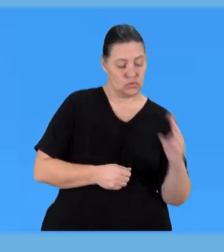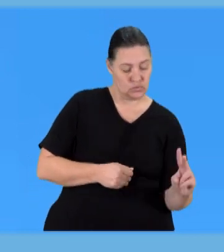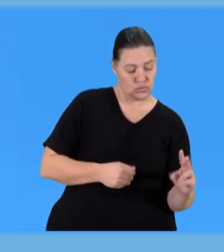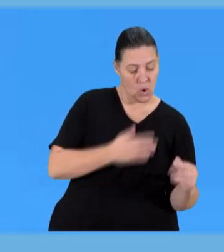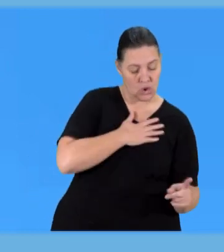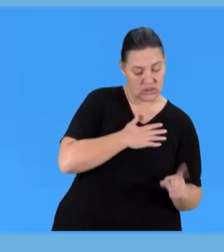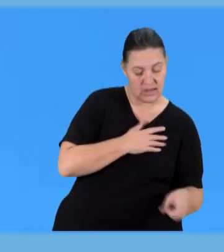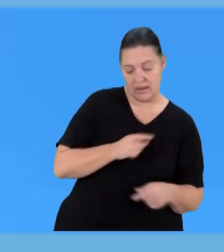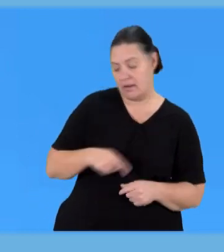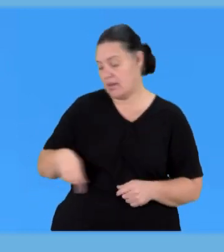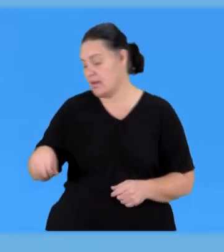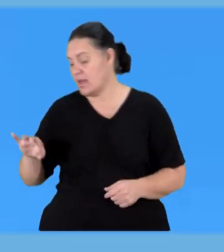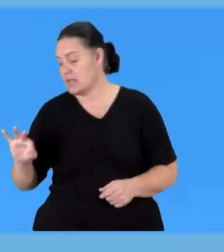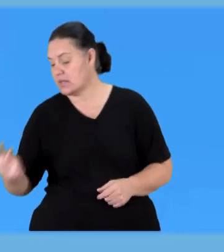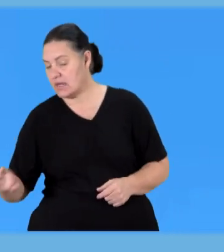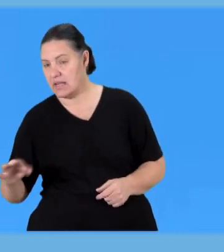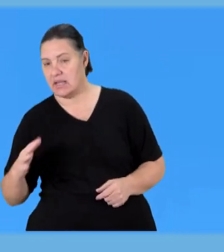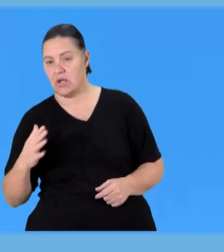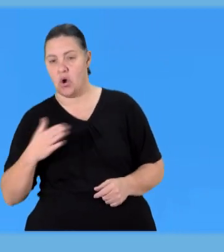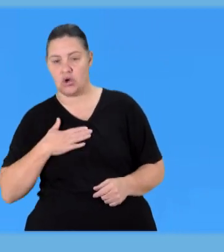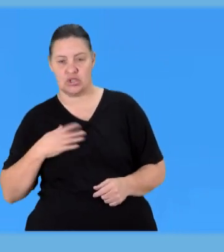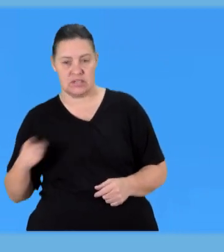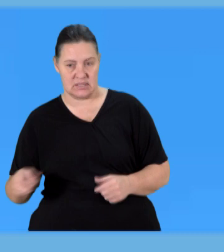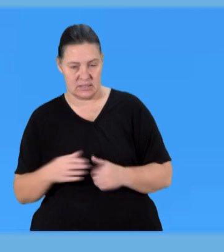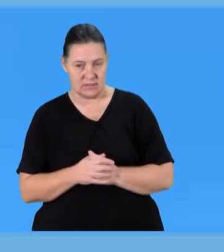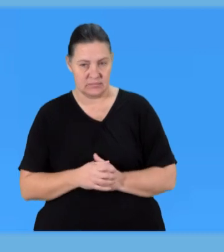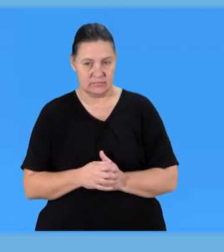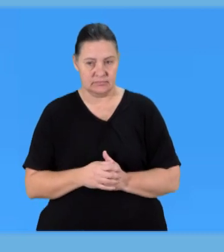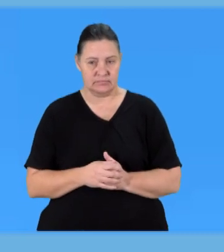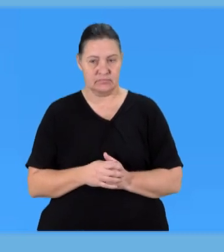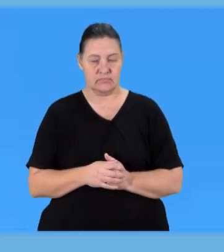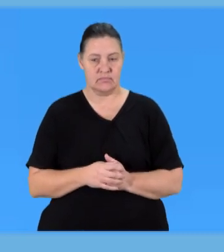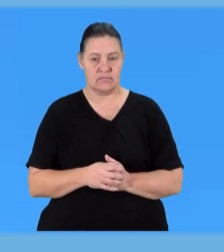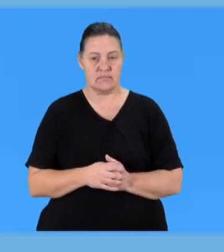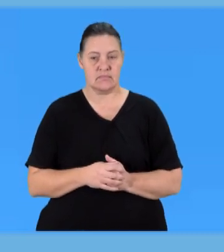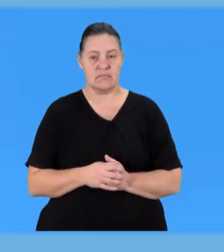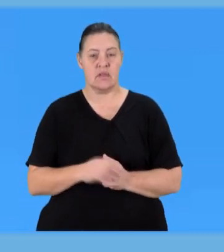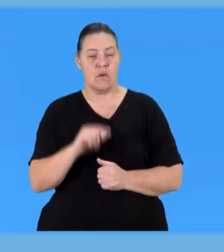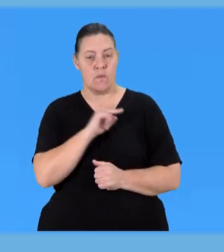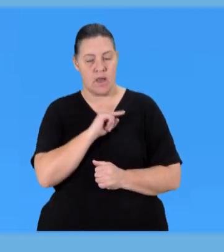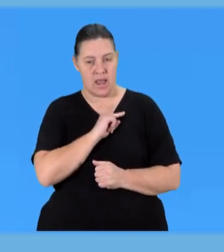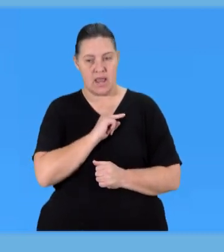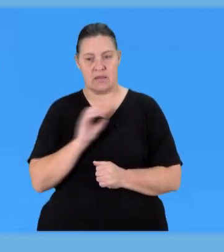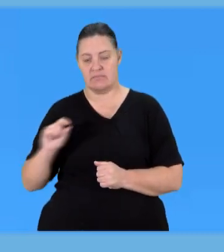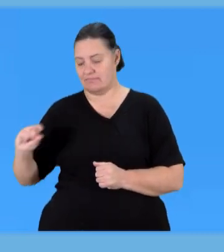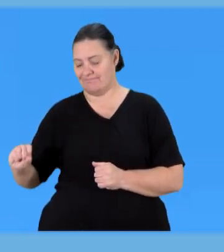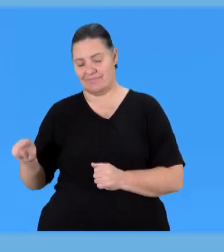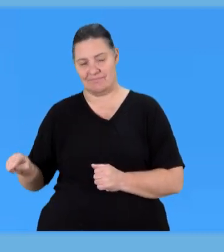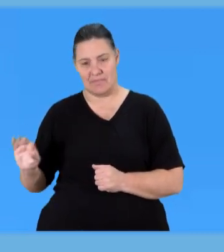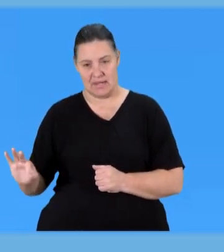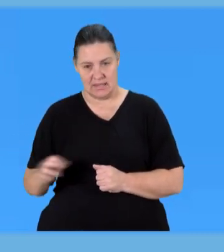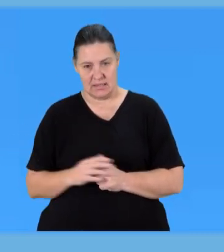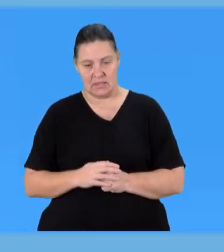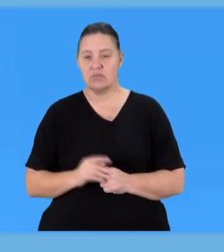the reactants, we have 2 oxygens because of that subscript 2. And then on the right-hand side, we have 3 oxygens because of